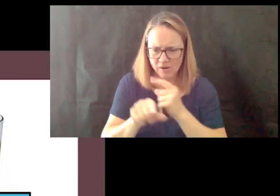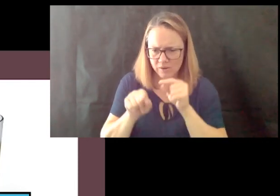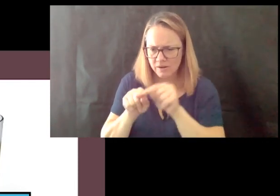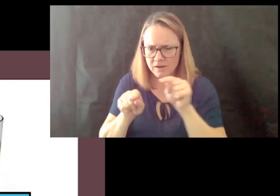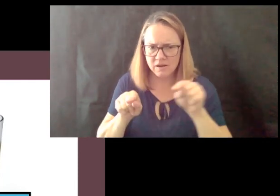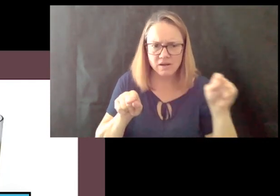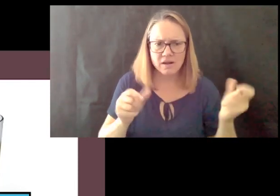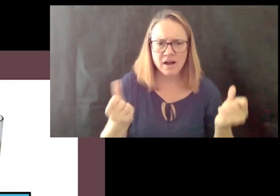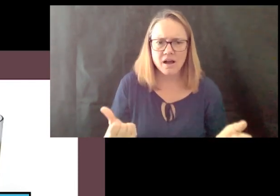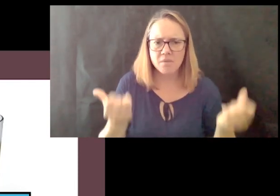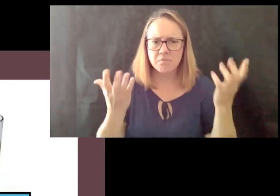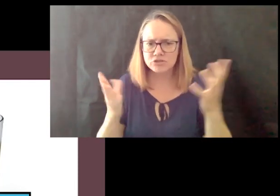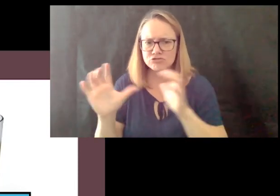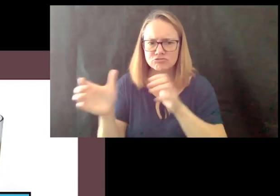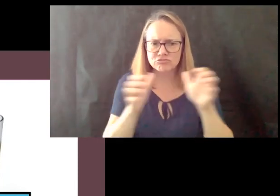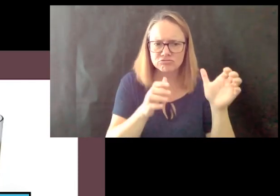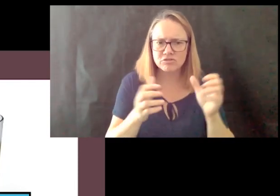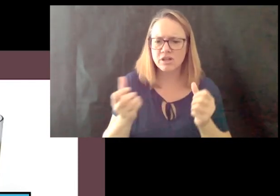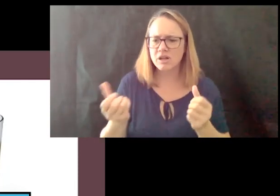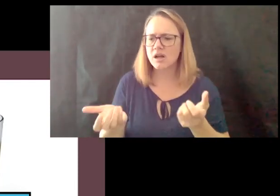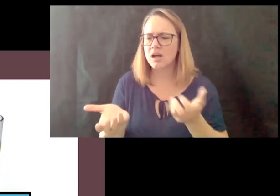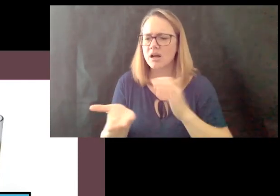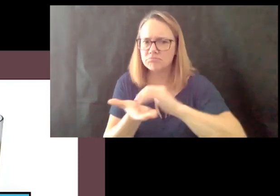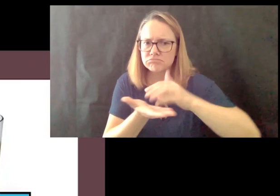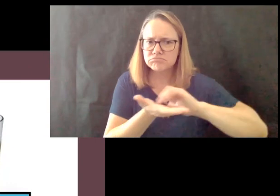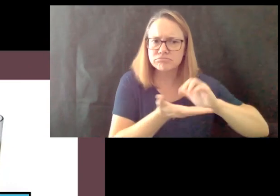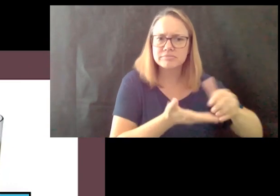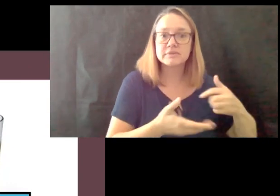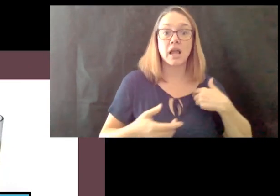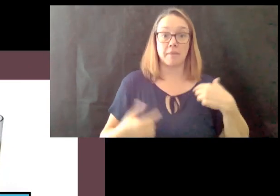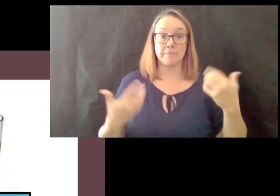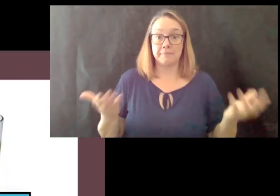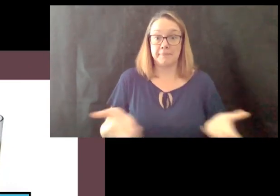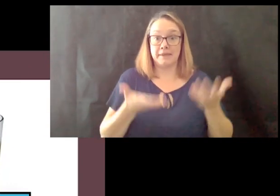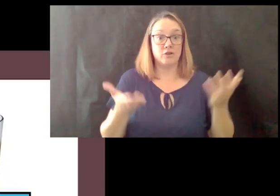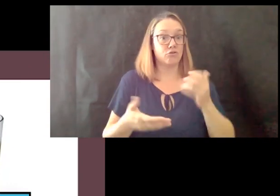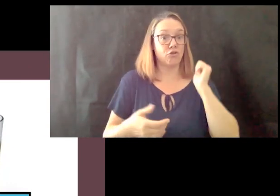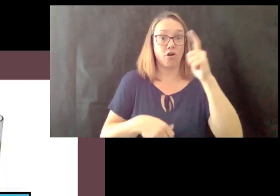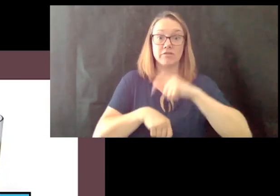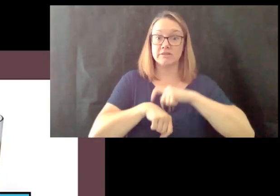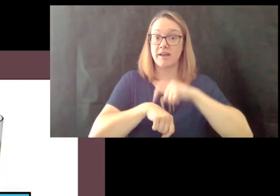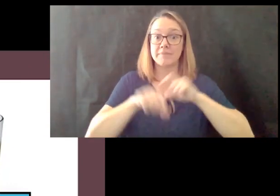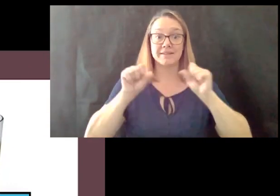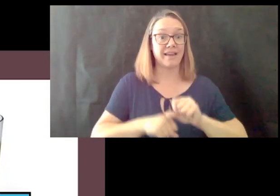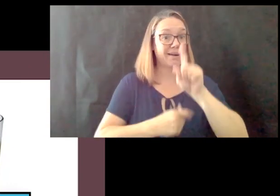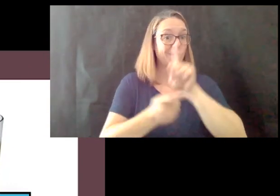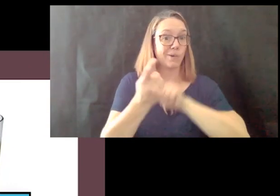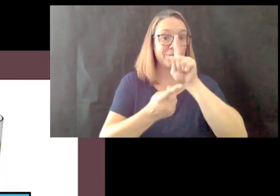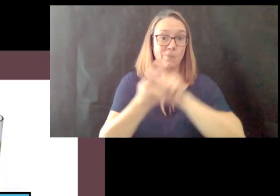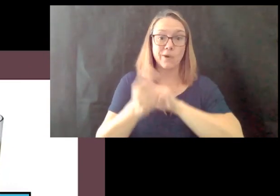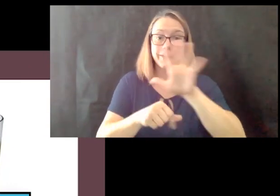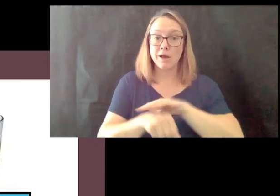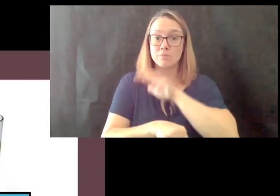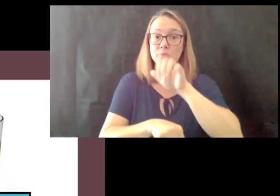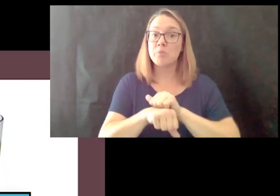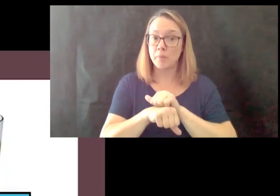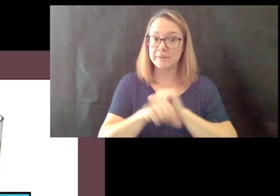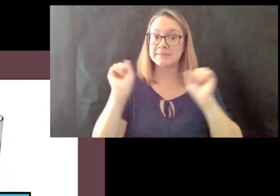and are comfortable in categorizing food. We're here all the time. I can offer one-on-one appointments and go